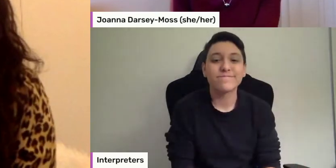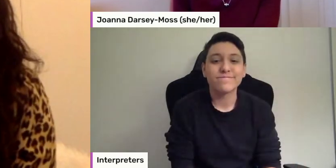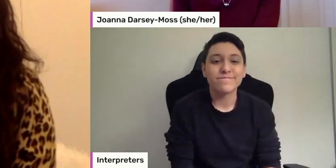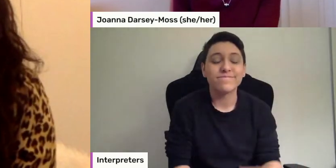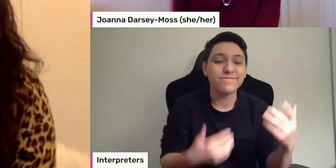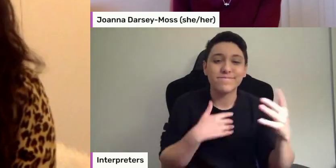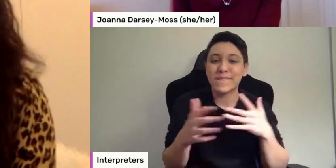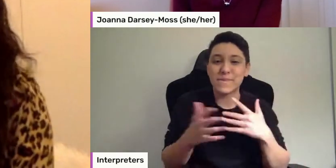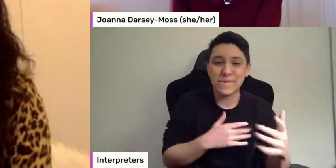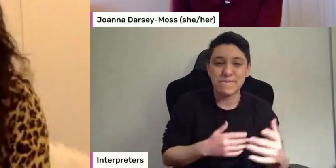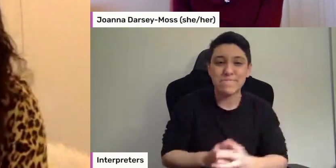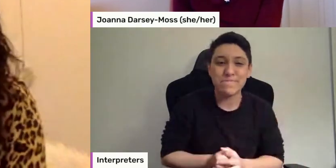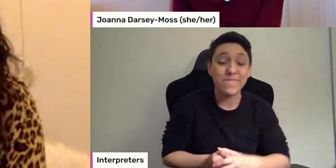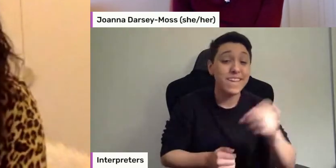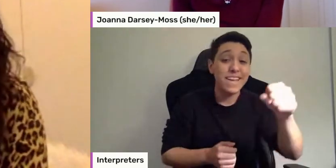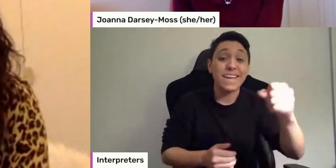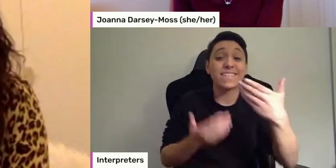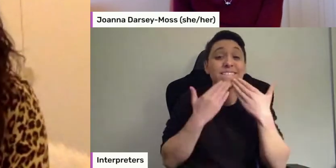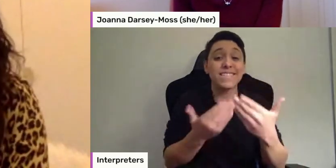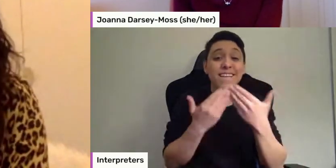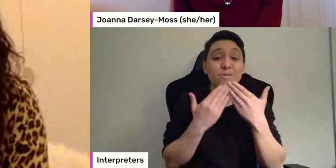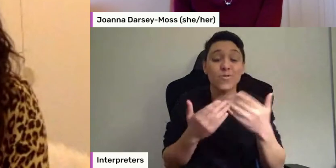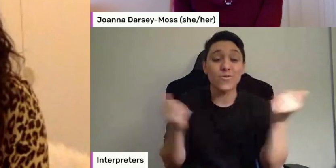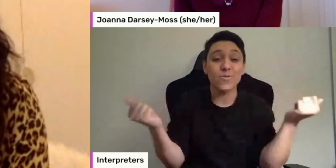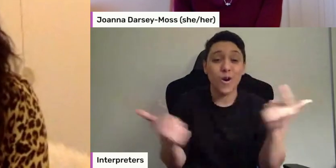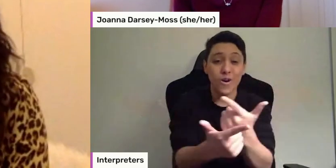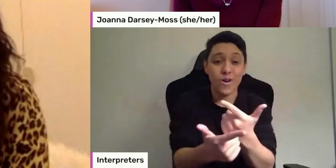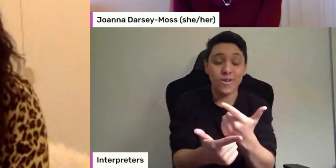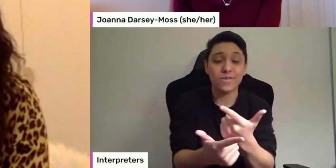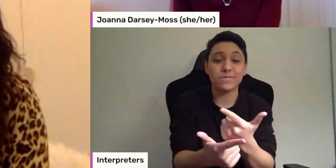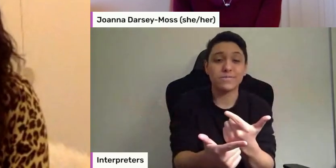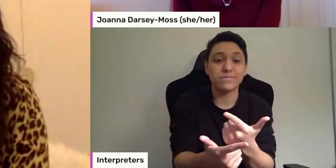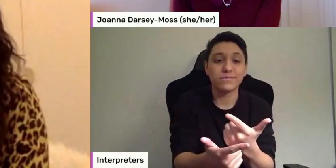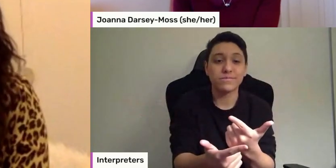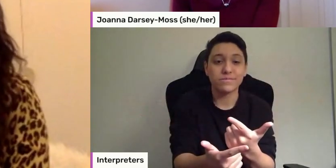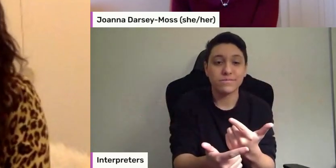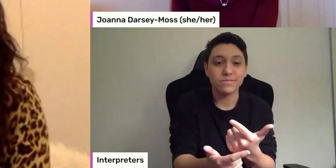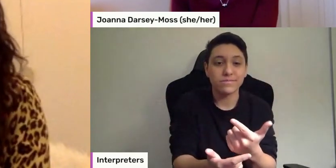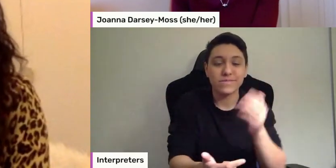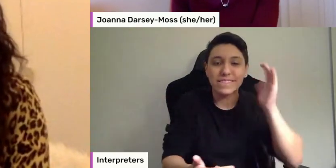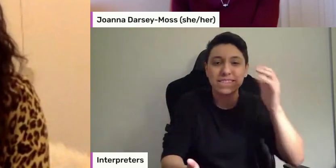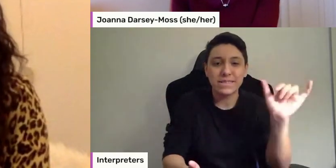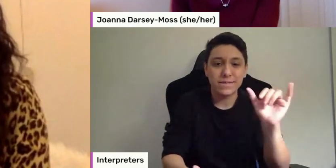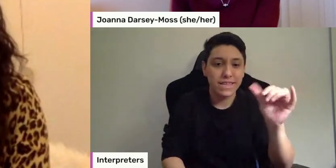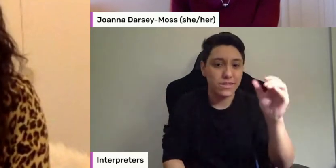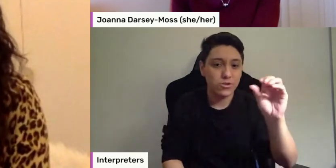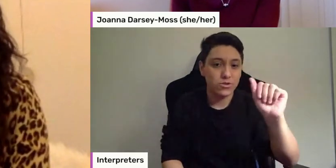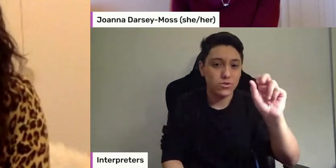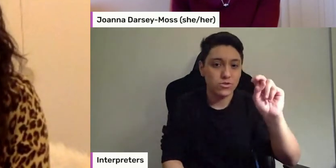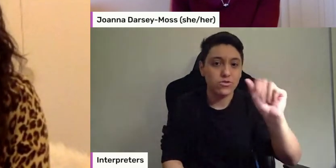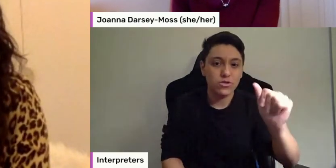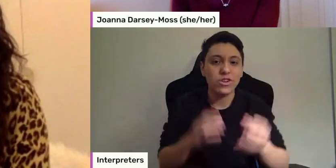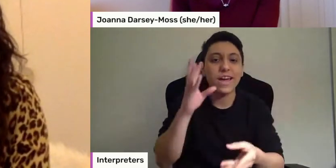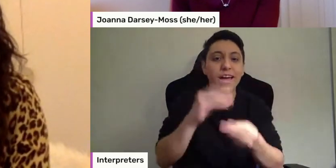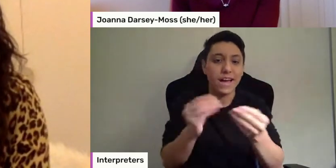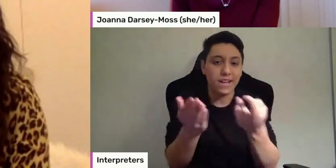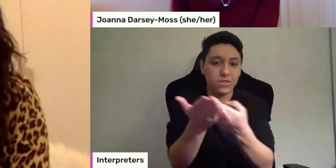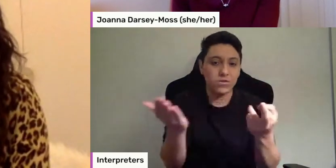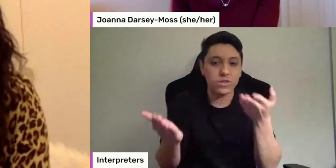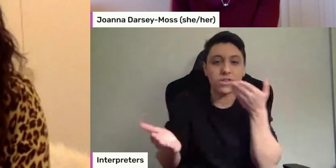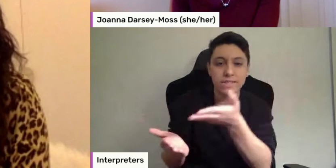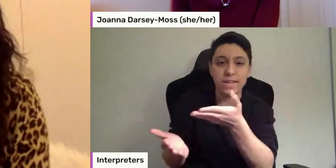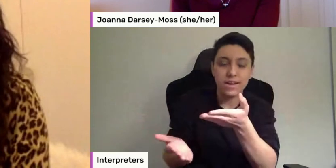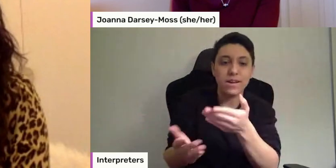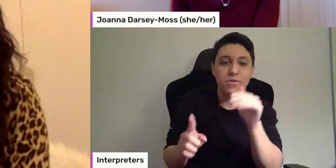Anyway, yeah, thank you all very, very much. And it seems like Joanna put those resources there and just